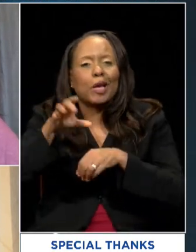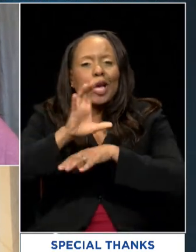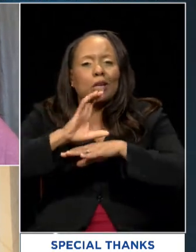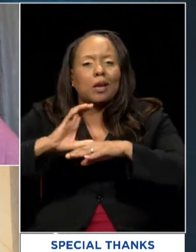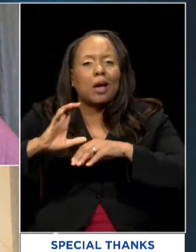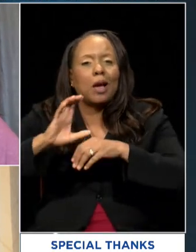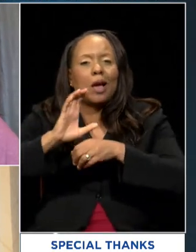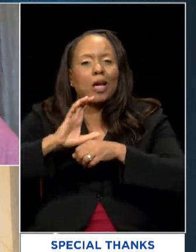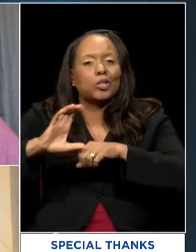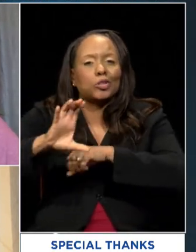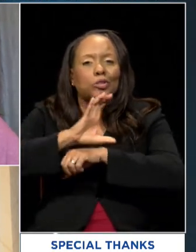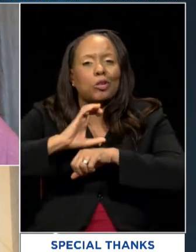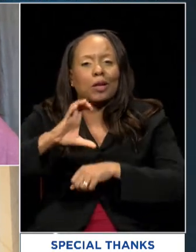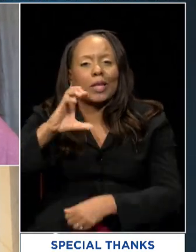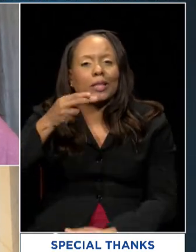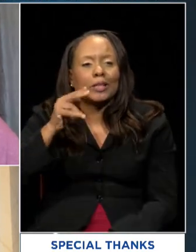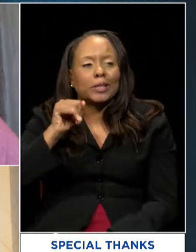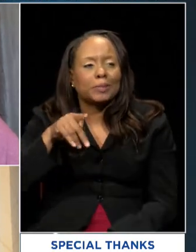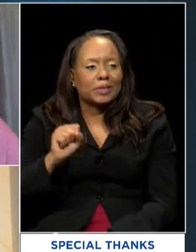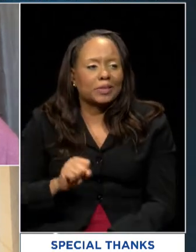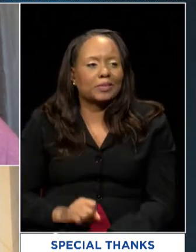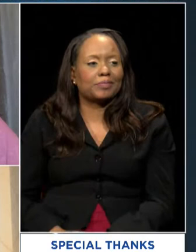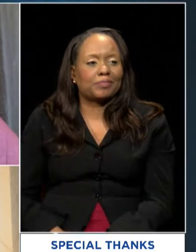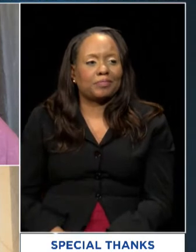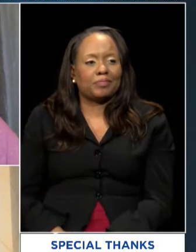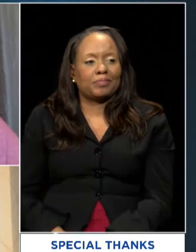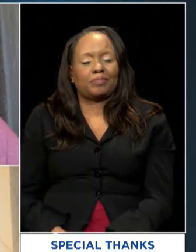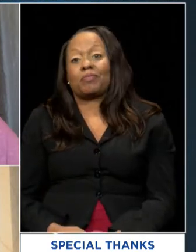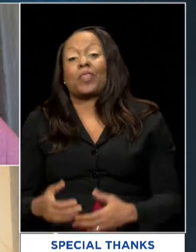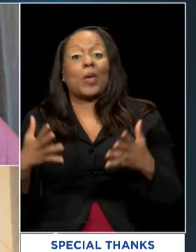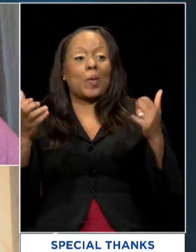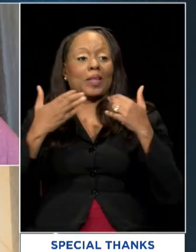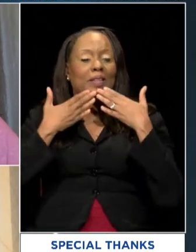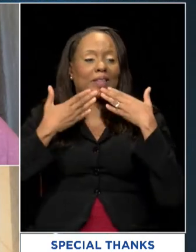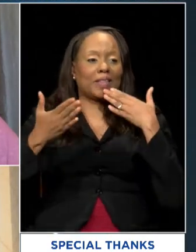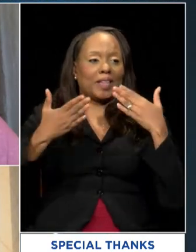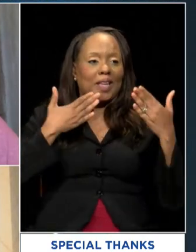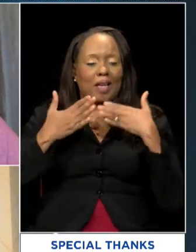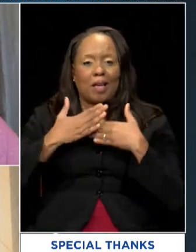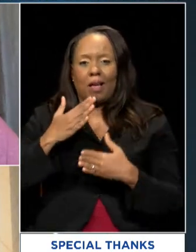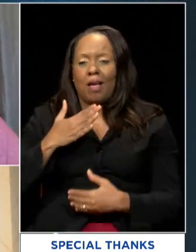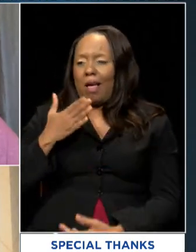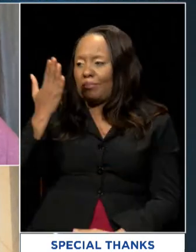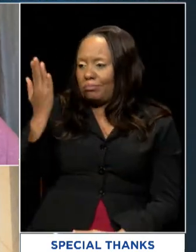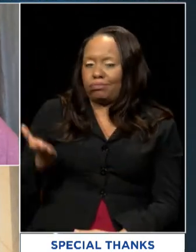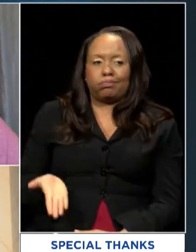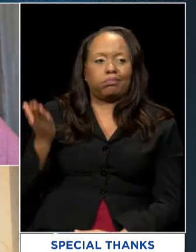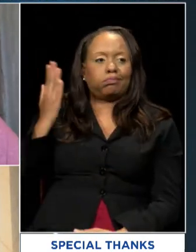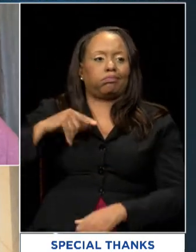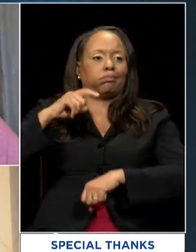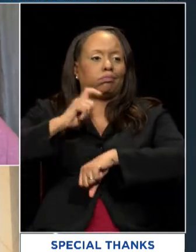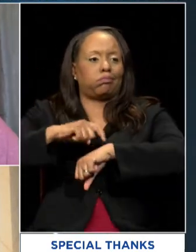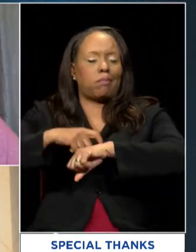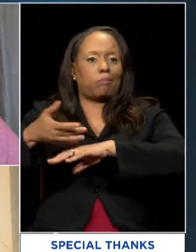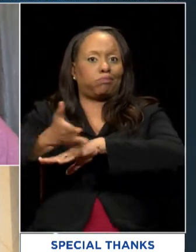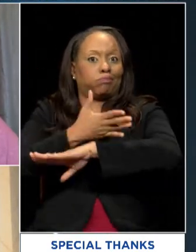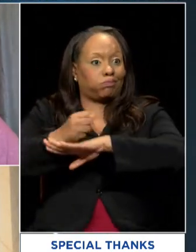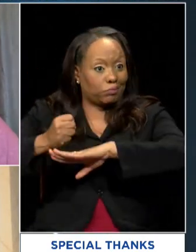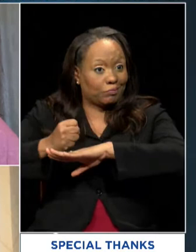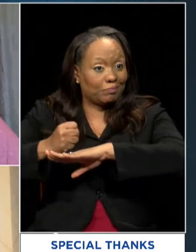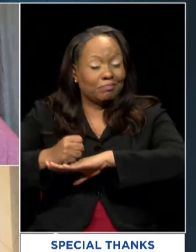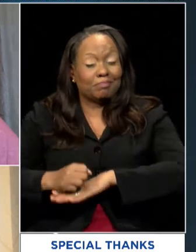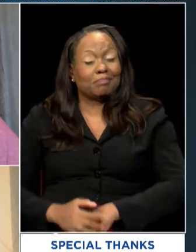chia seeds or blueberries. I want to say thank you so much to you all. Time goes so quickly.